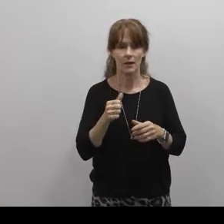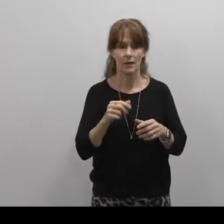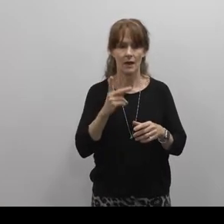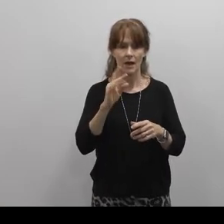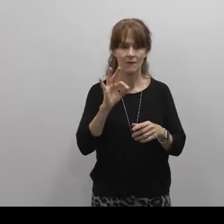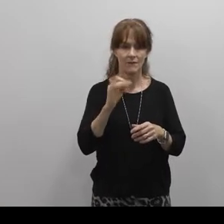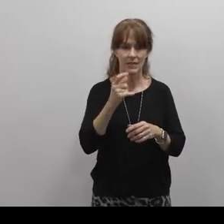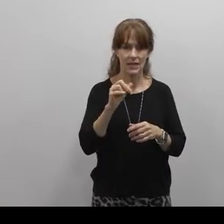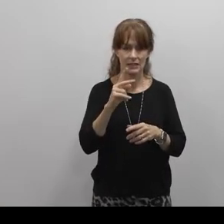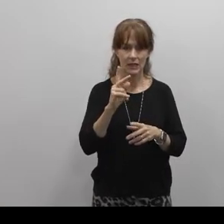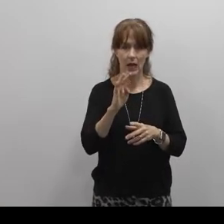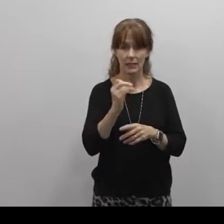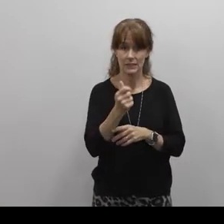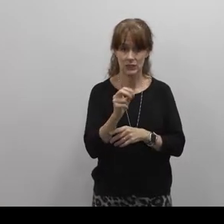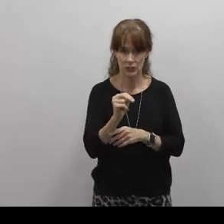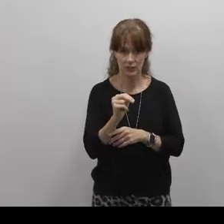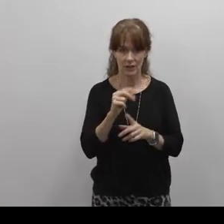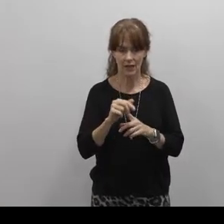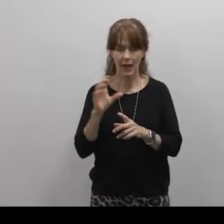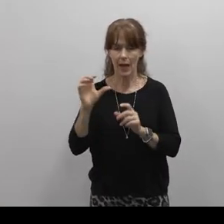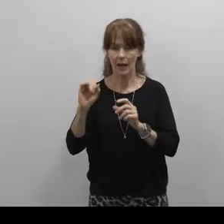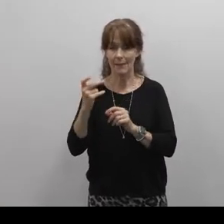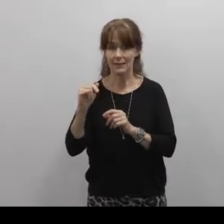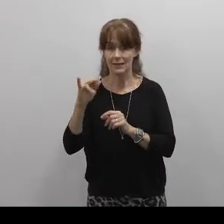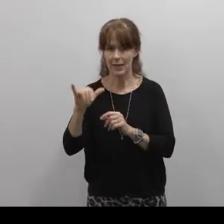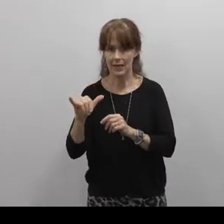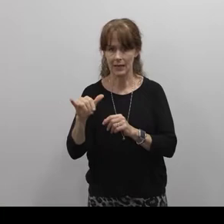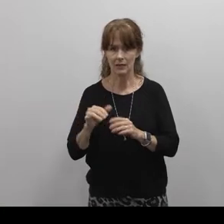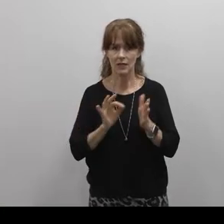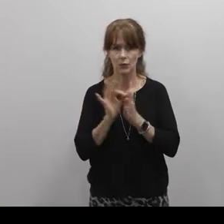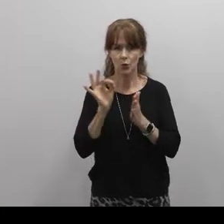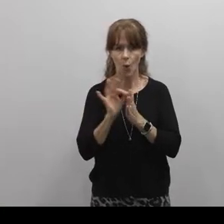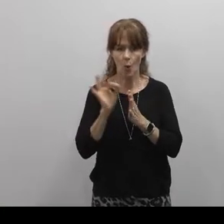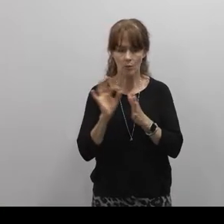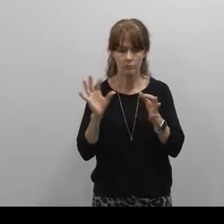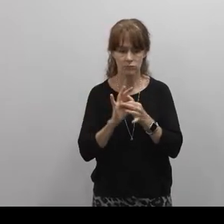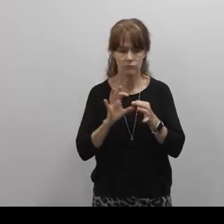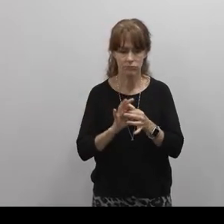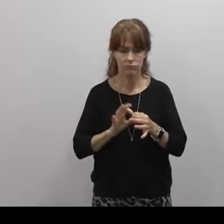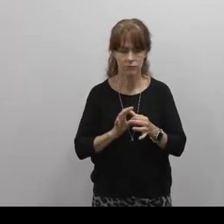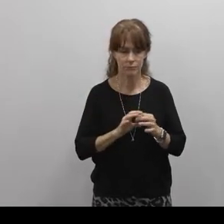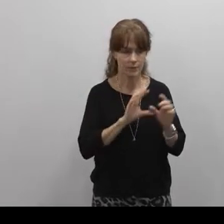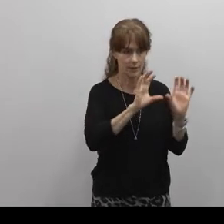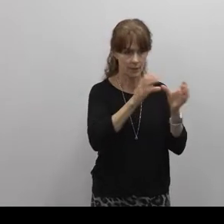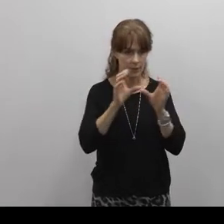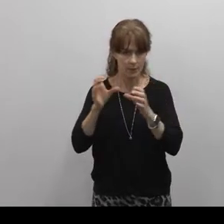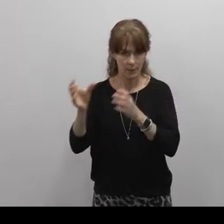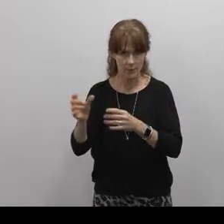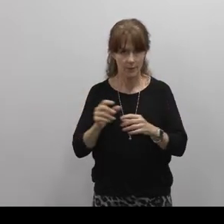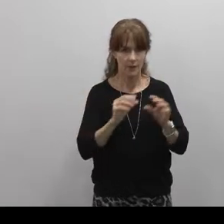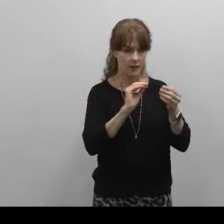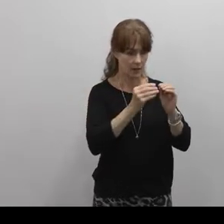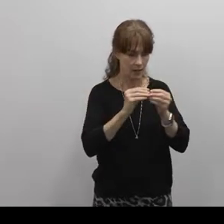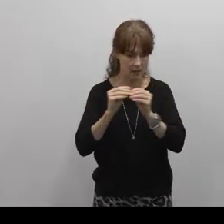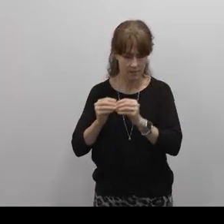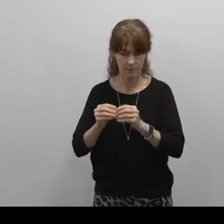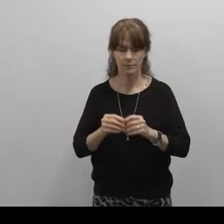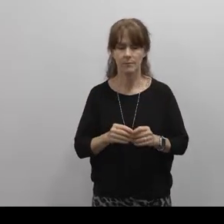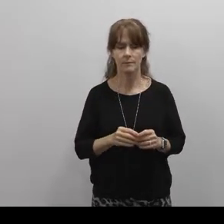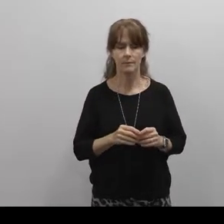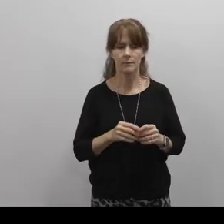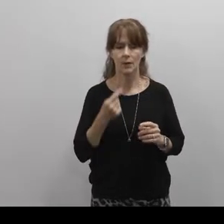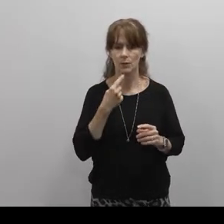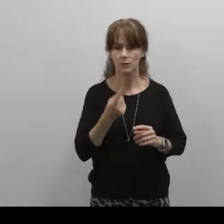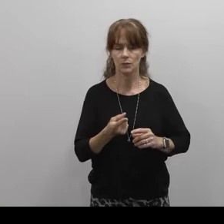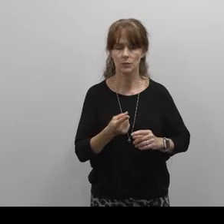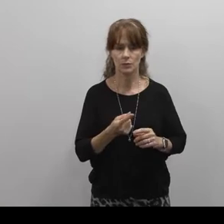facility condition, and the other one's labeled capacity. And you see a score attached to each one of those categories. So I would just want to highlight very